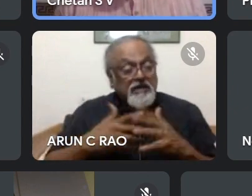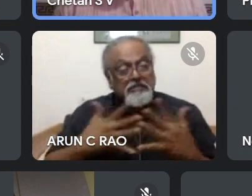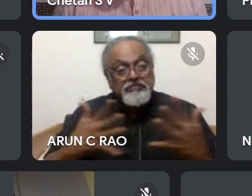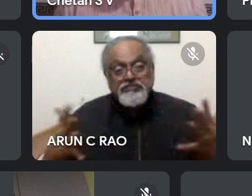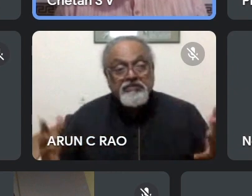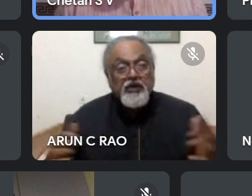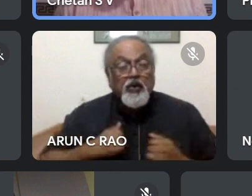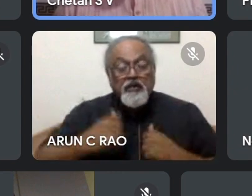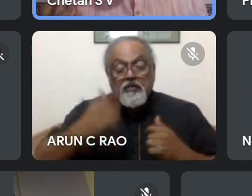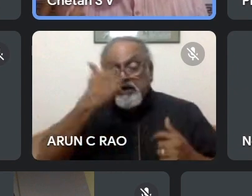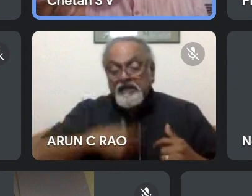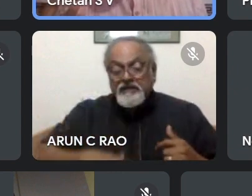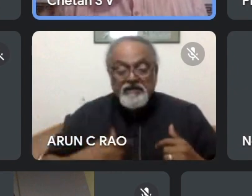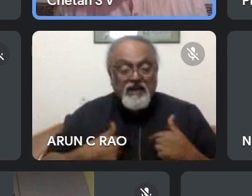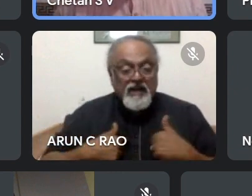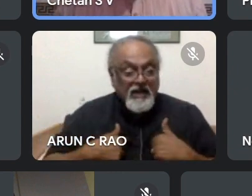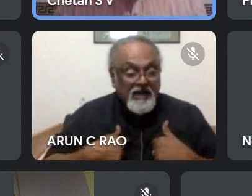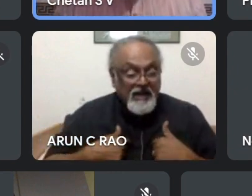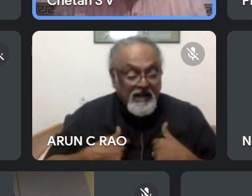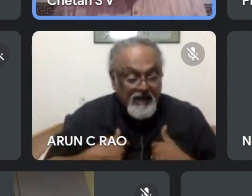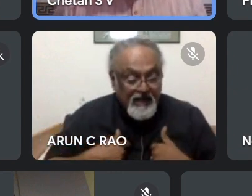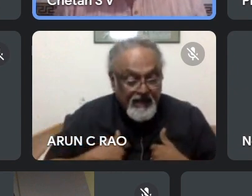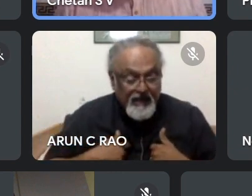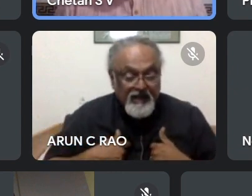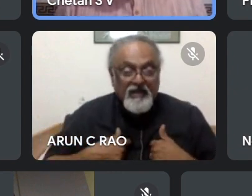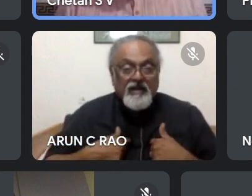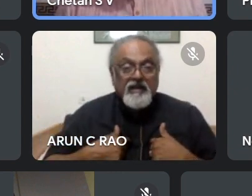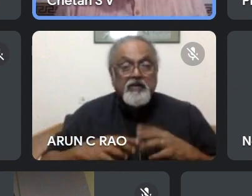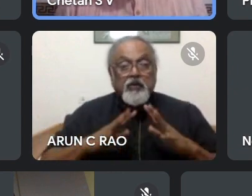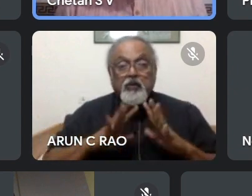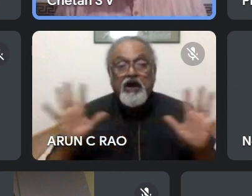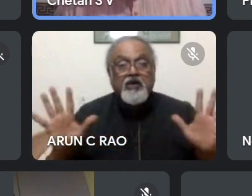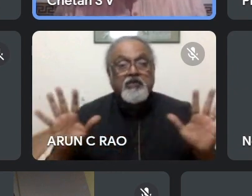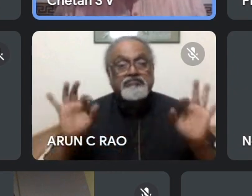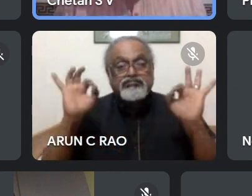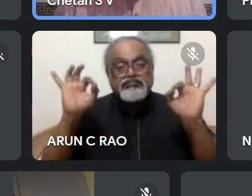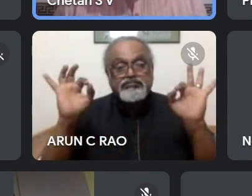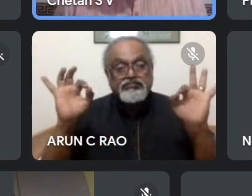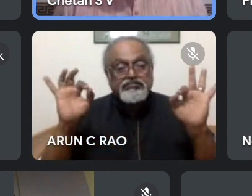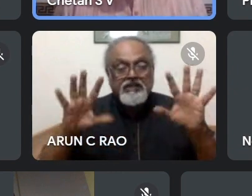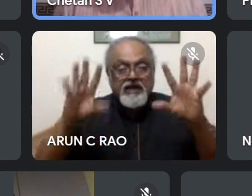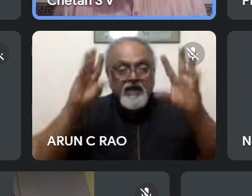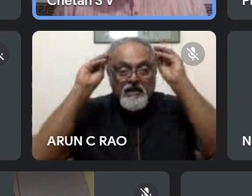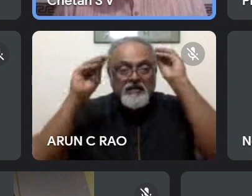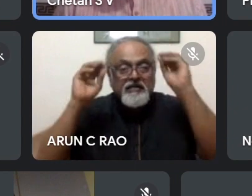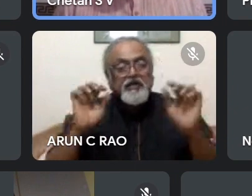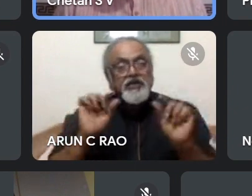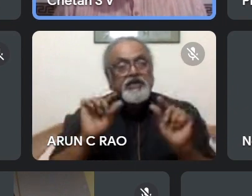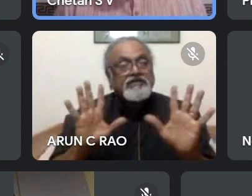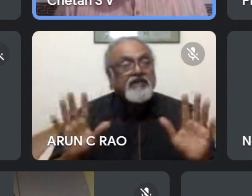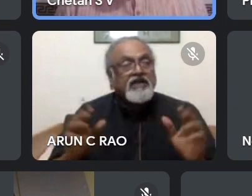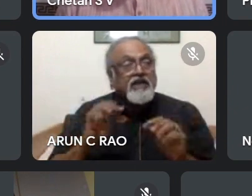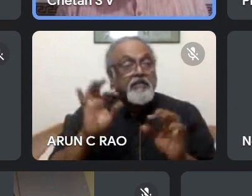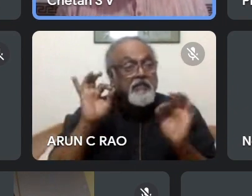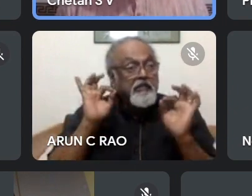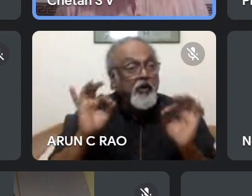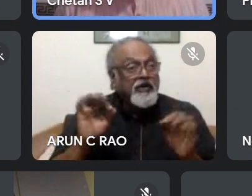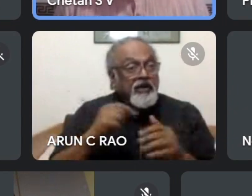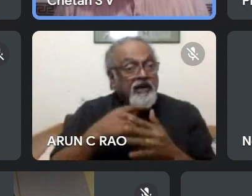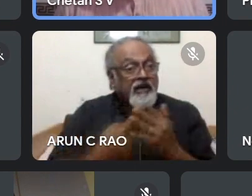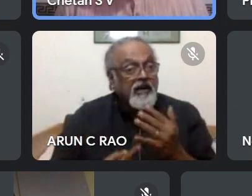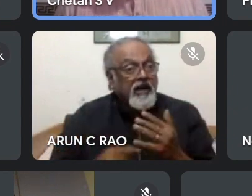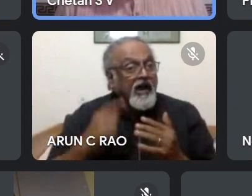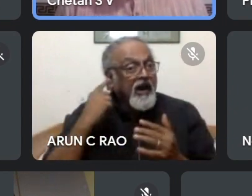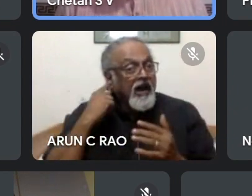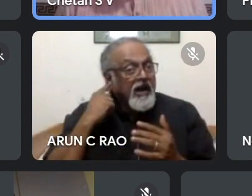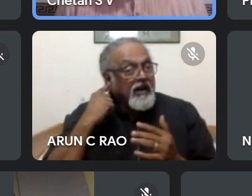how time perception can be seen differently, right, understood differently, and the hacks that you mentioned. And I think an important aspect of being heard that